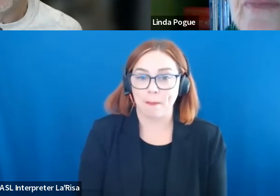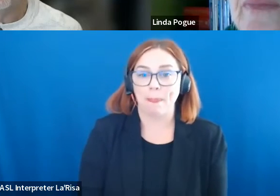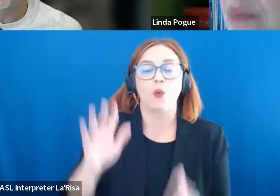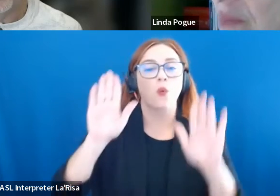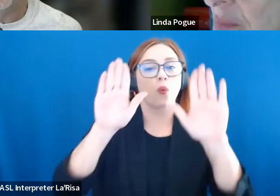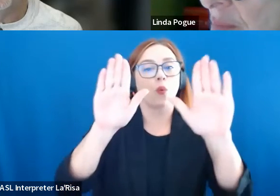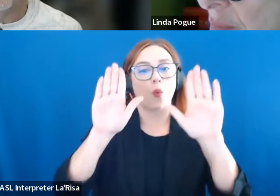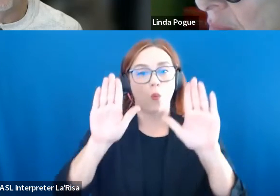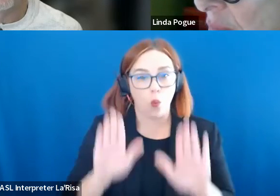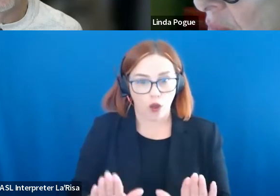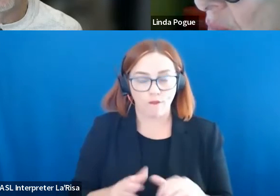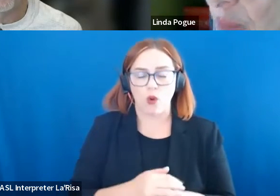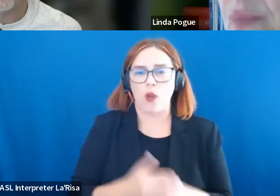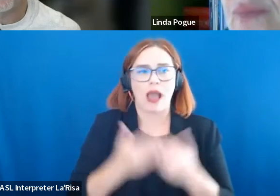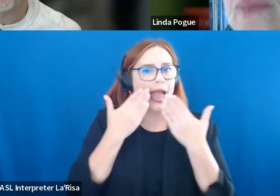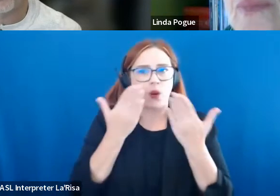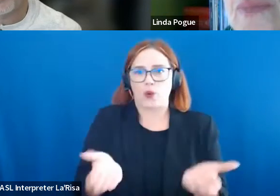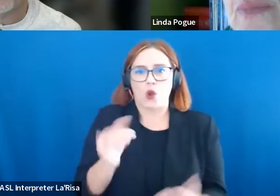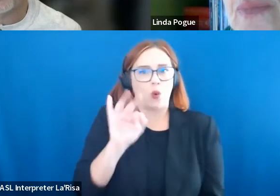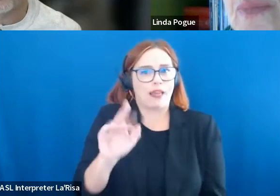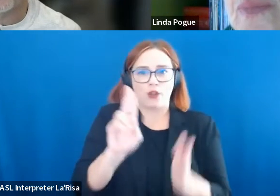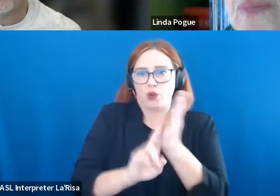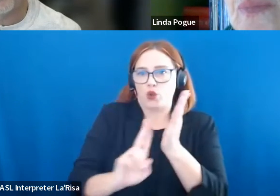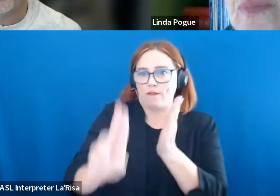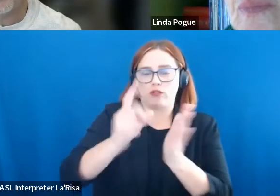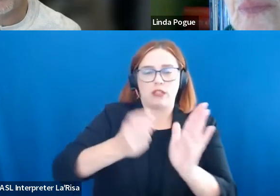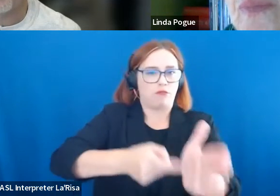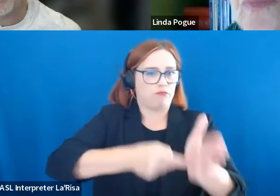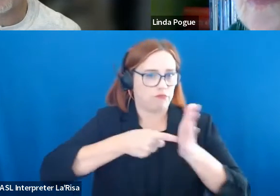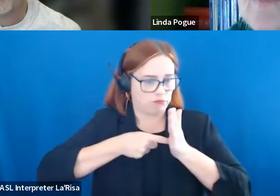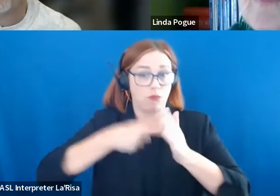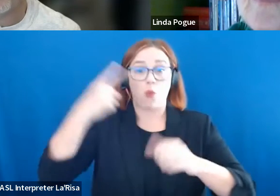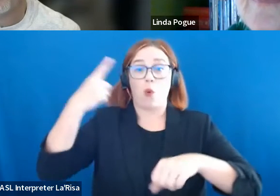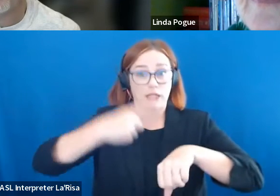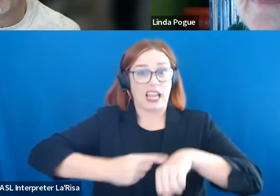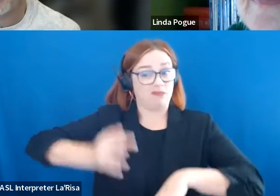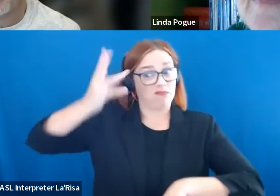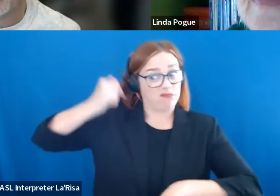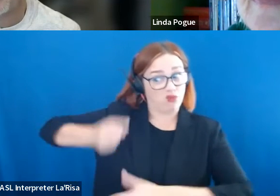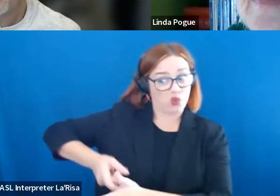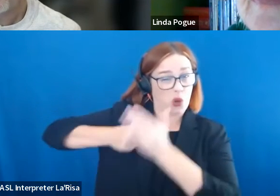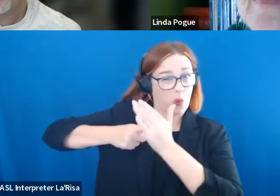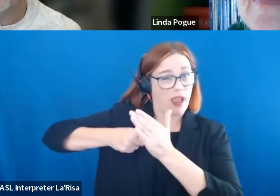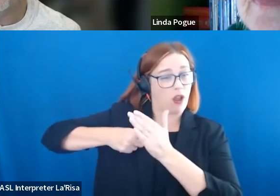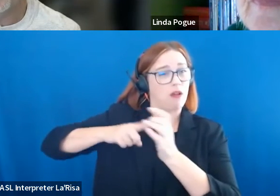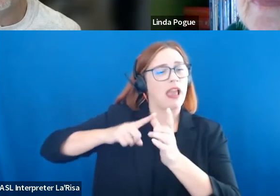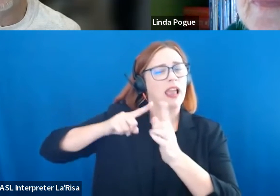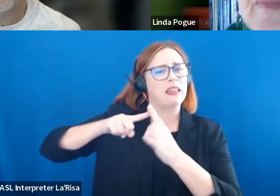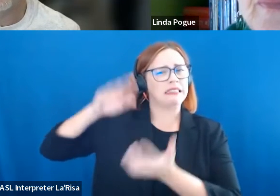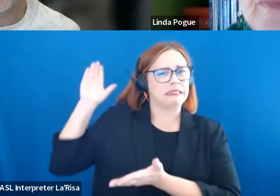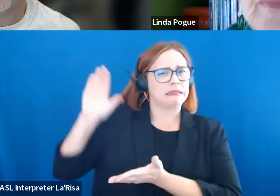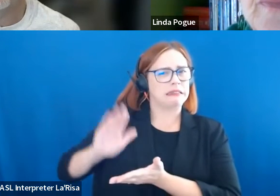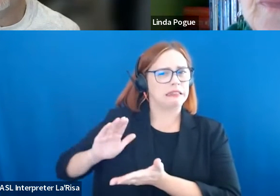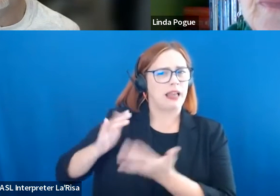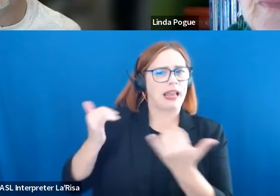Wonderful. I don't know if the universities require it. At one time they did. They backed off of it, some of them in our area. But I know many of